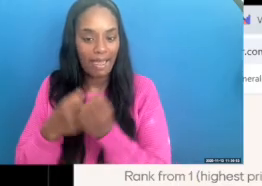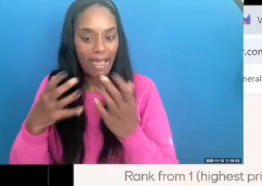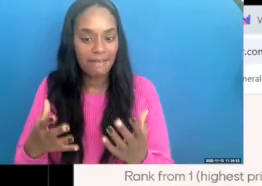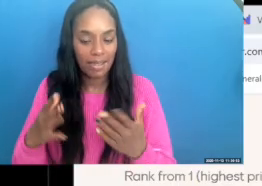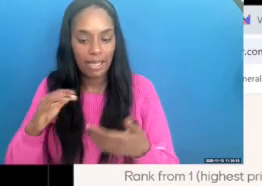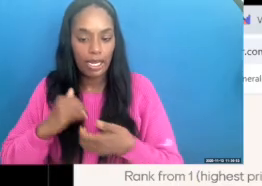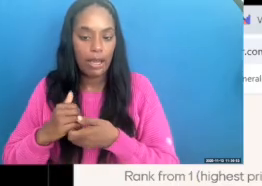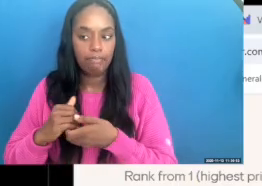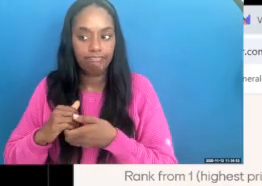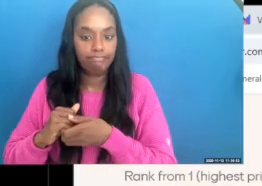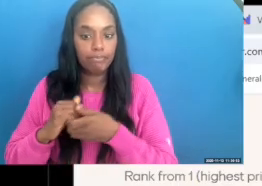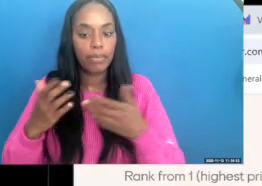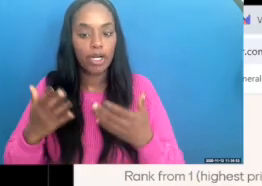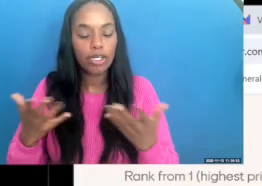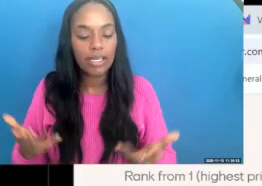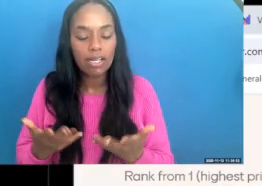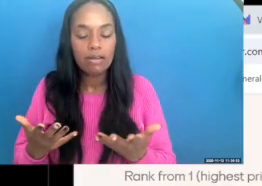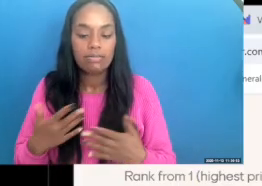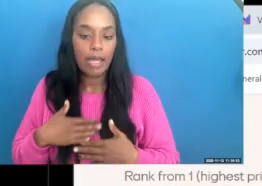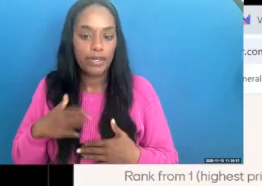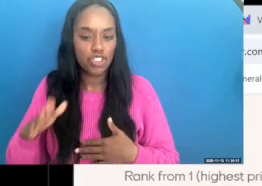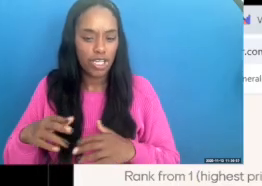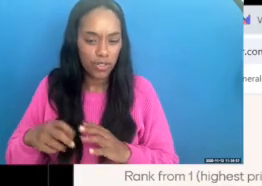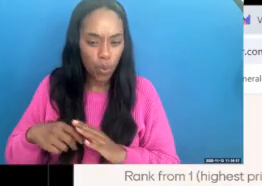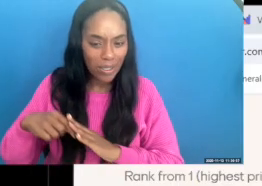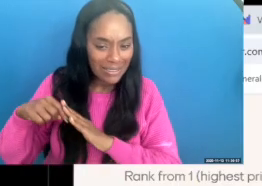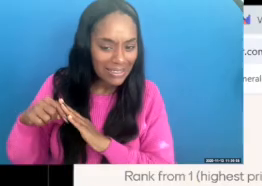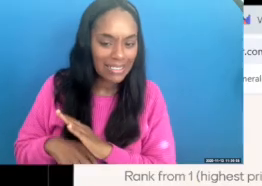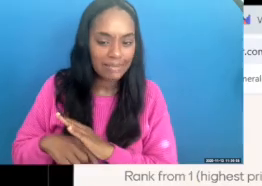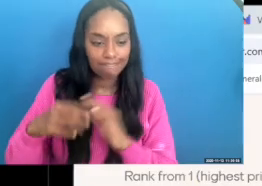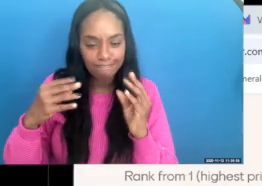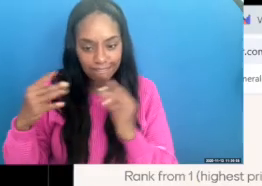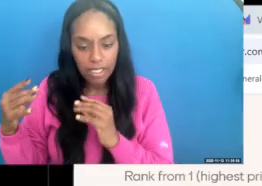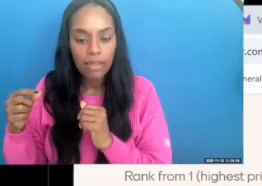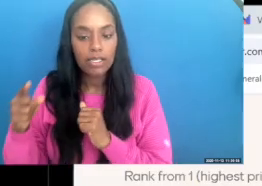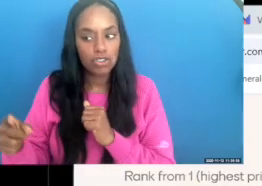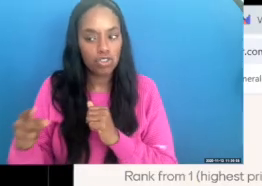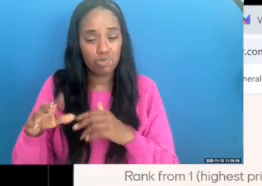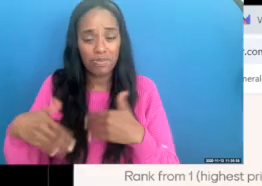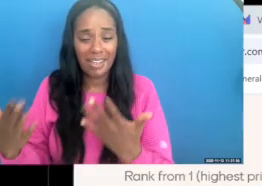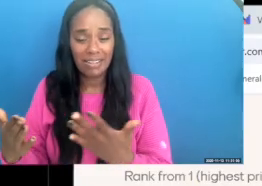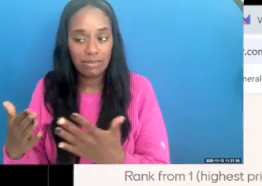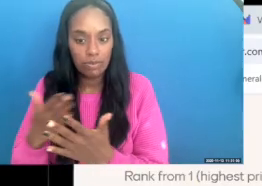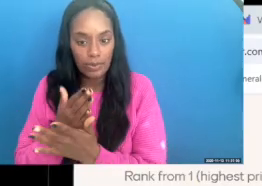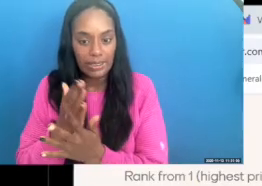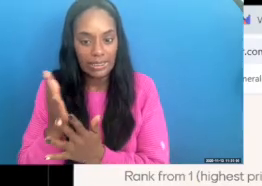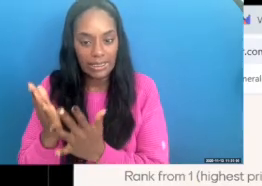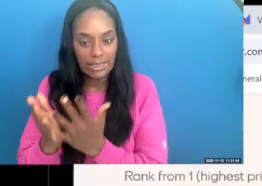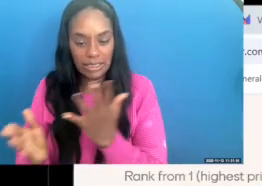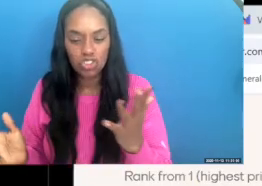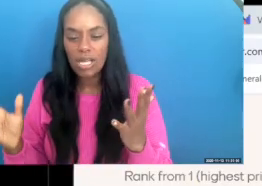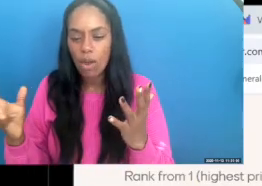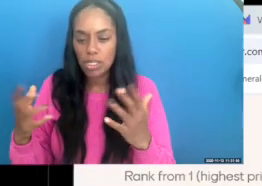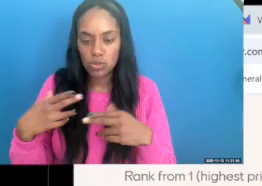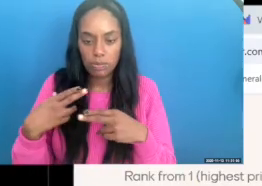Thank you, Alex. First, thanks for being an advocate and a partner in this space. I really appreciate the